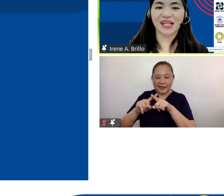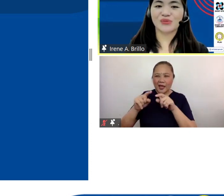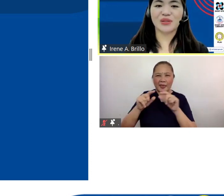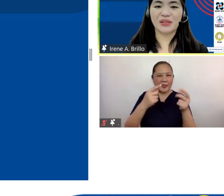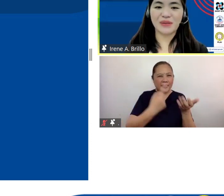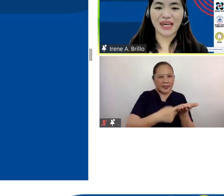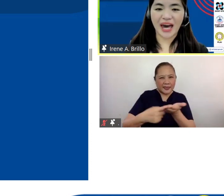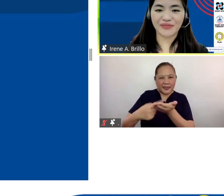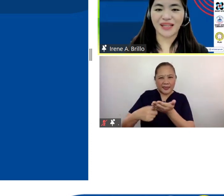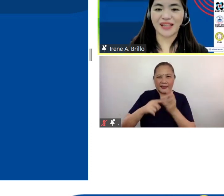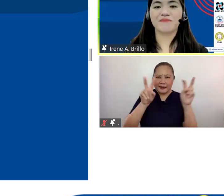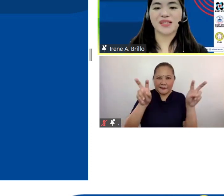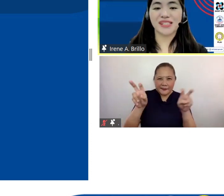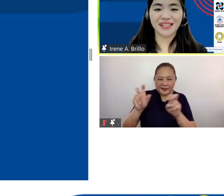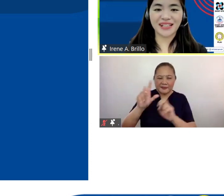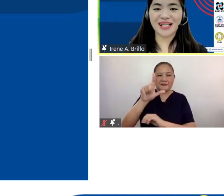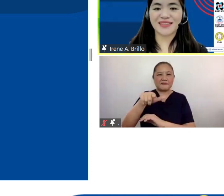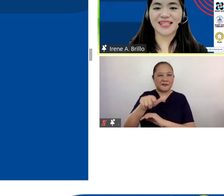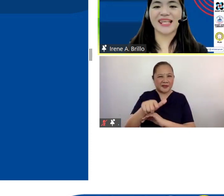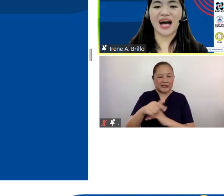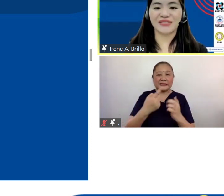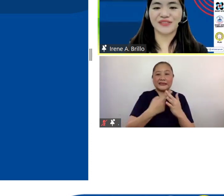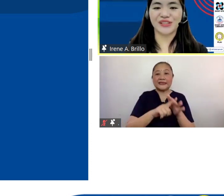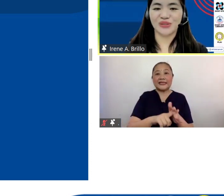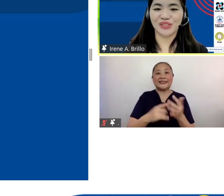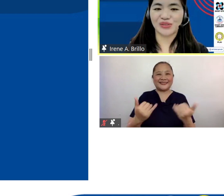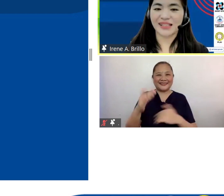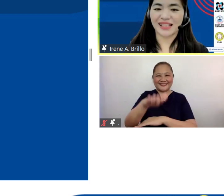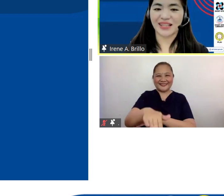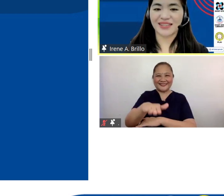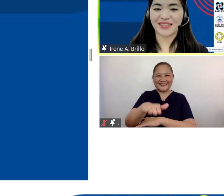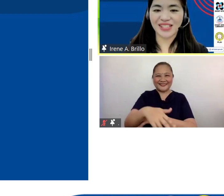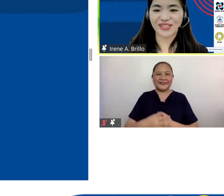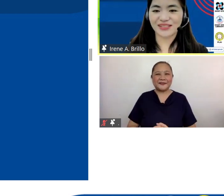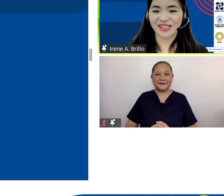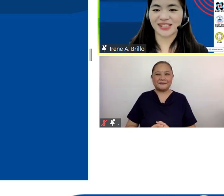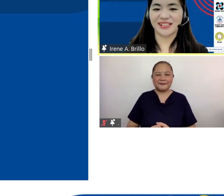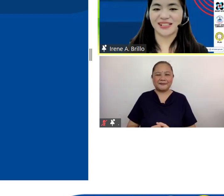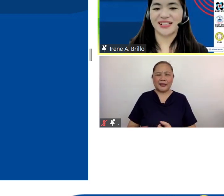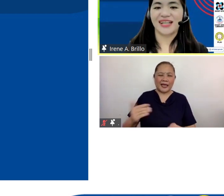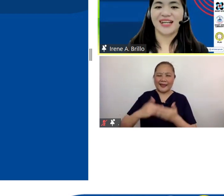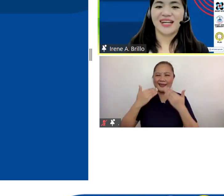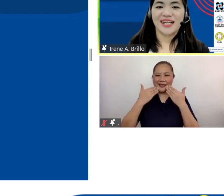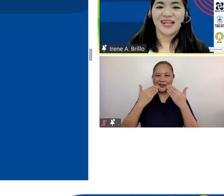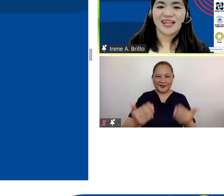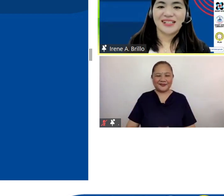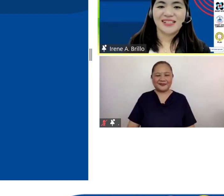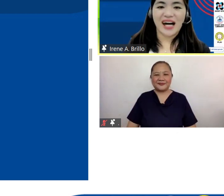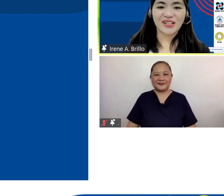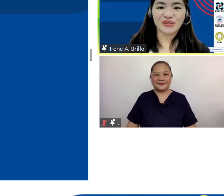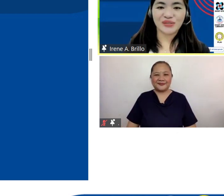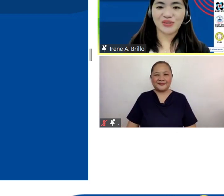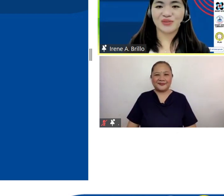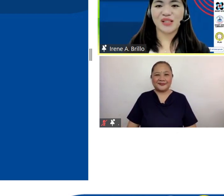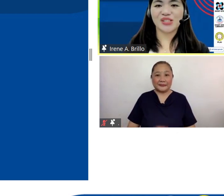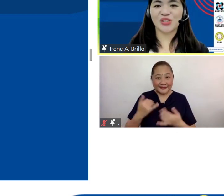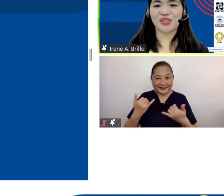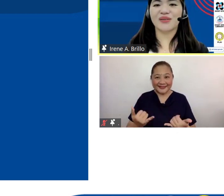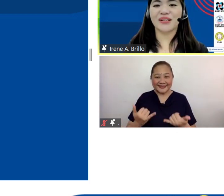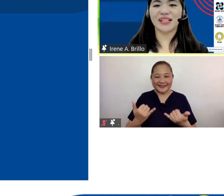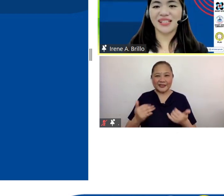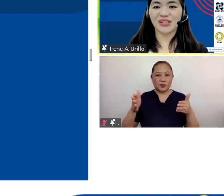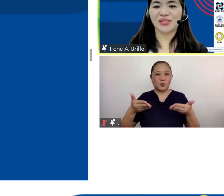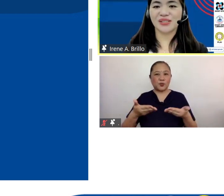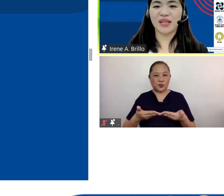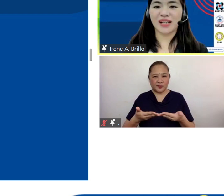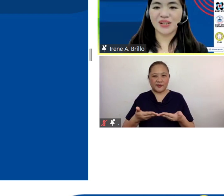topics that we will be having starting this afternoon. So once again, thank you, Sir Richard. Now, to introduce